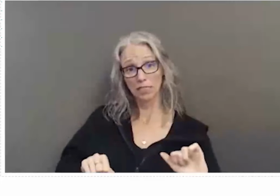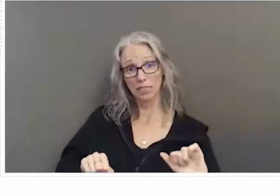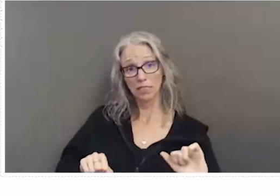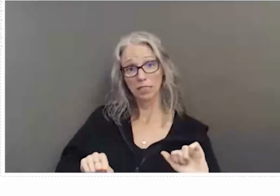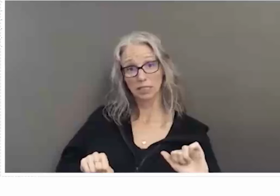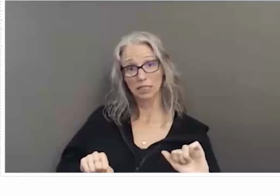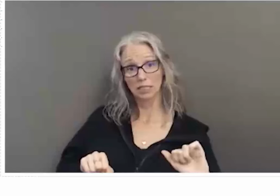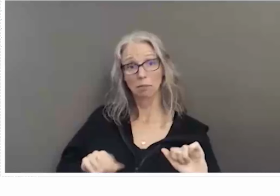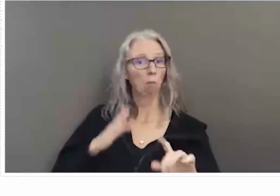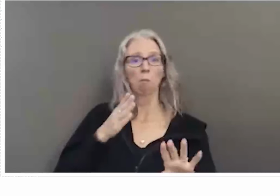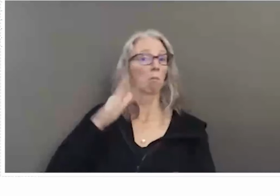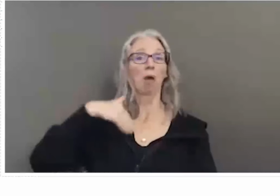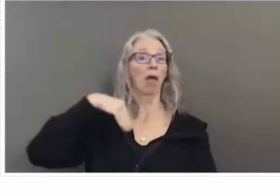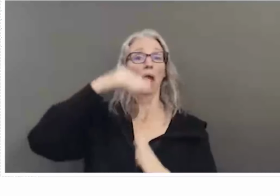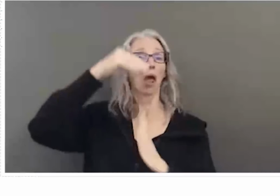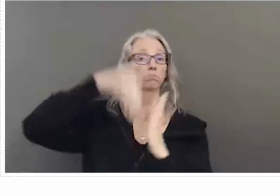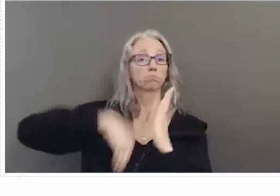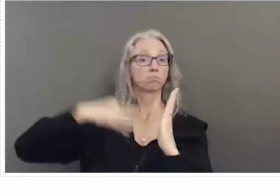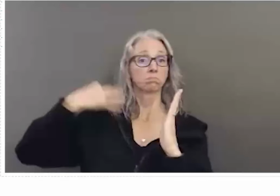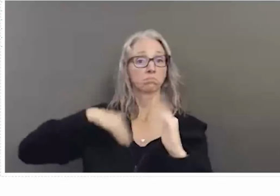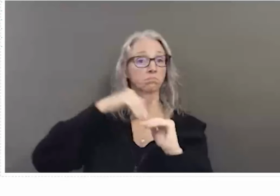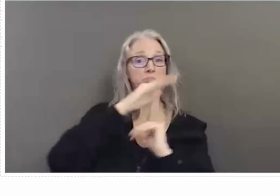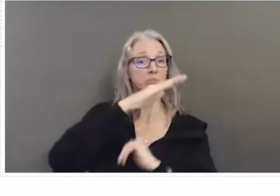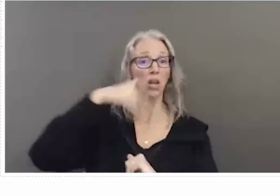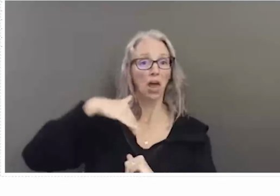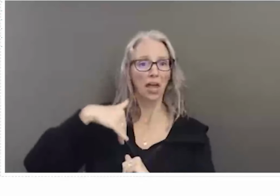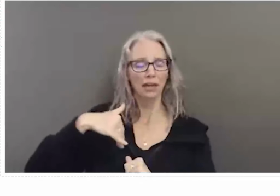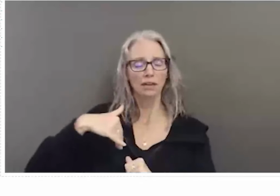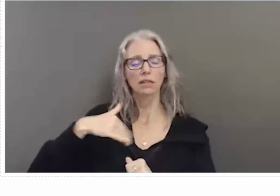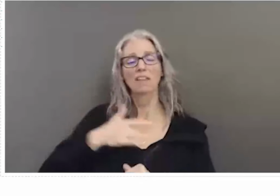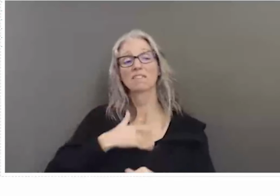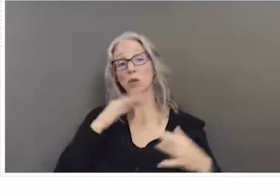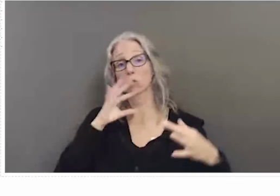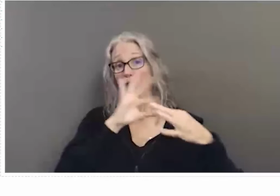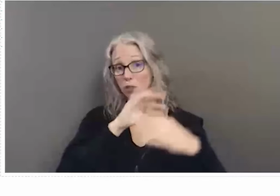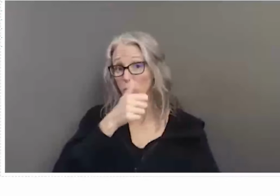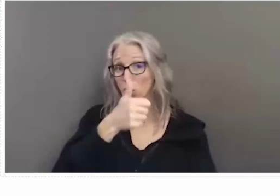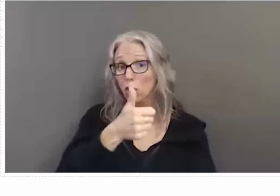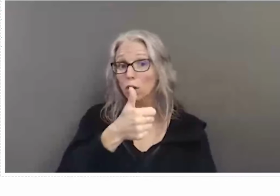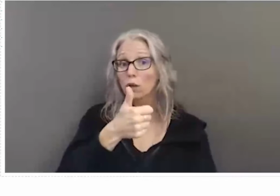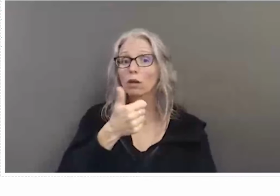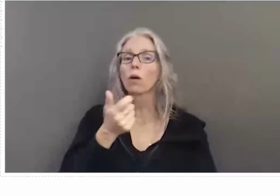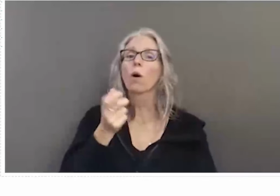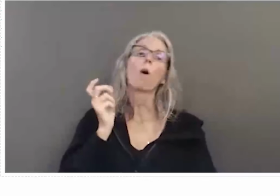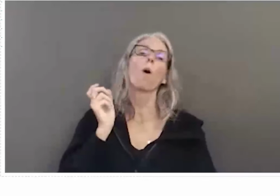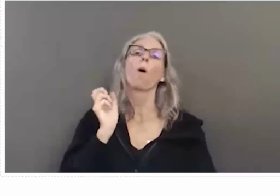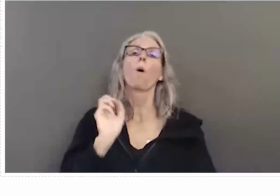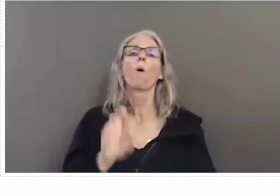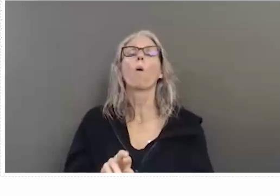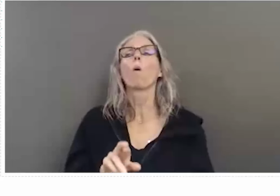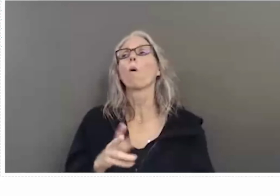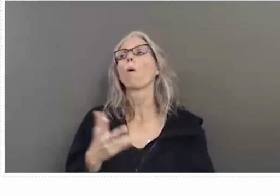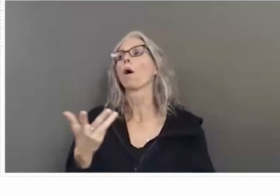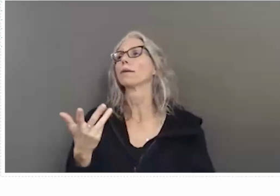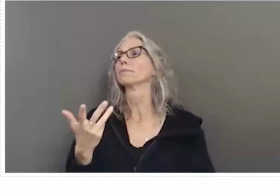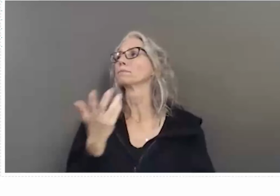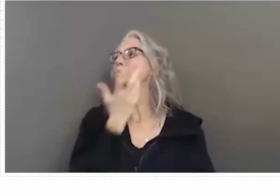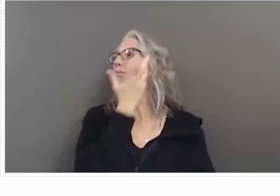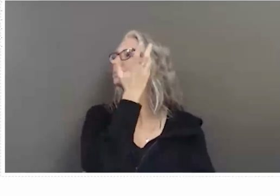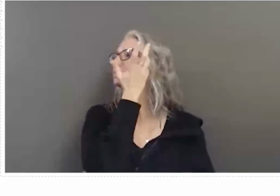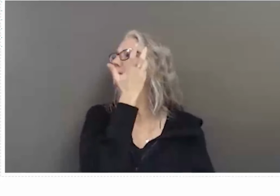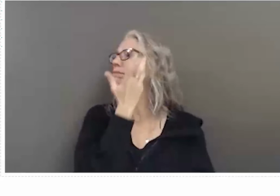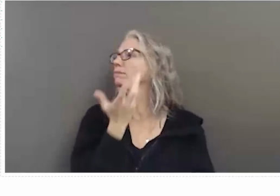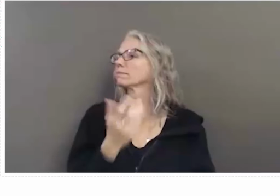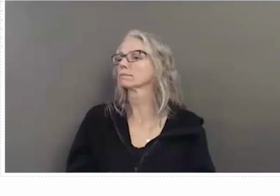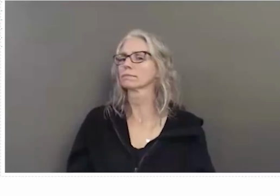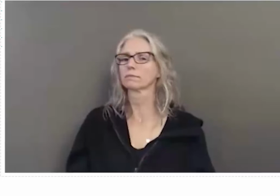kind of one-on-one relationship, or is it not? Is it the kind of process where we apply,